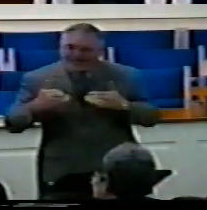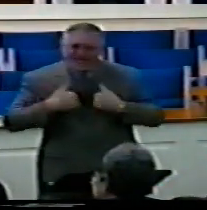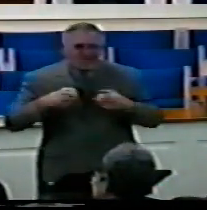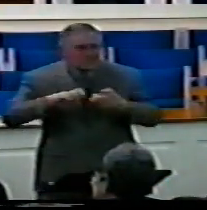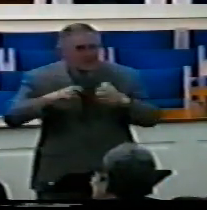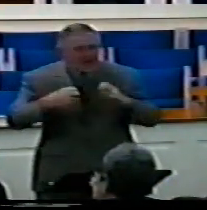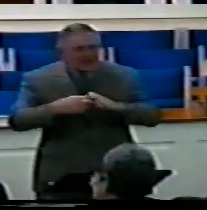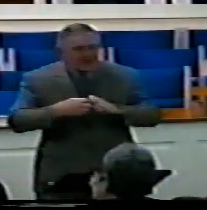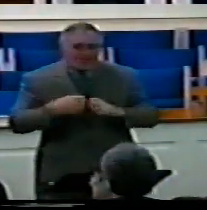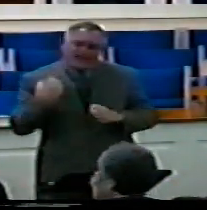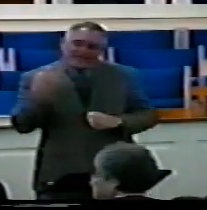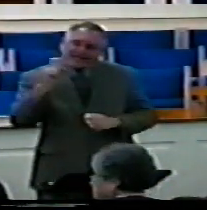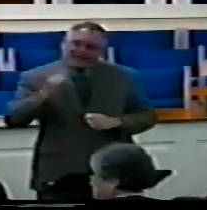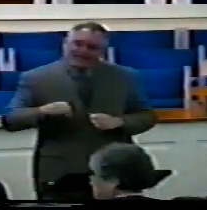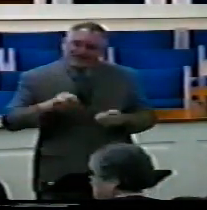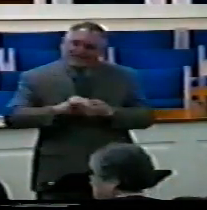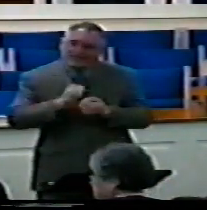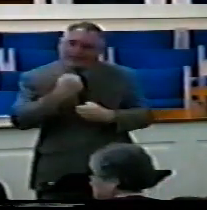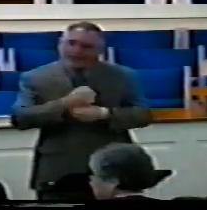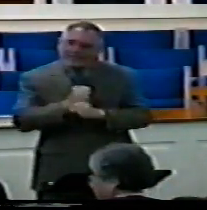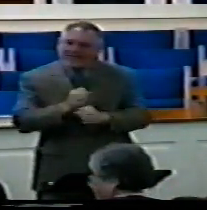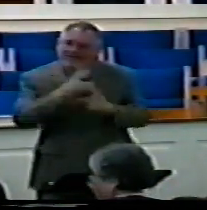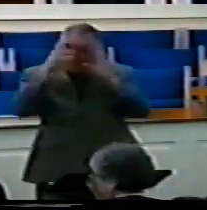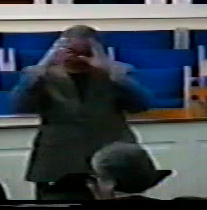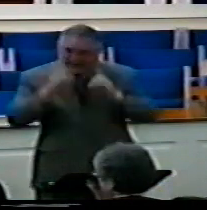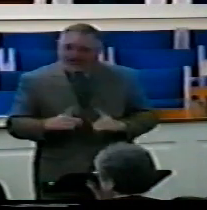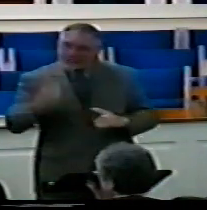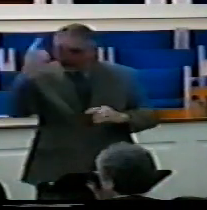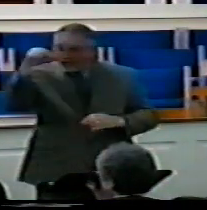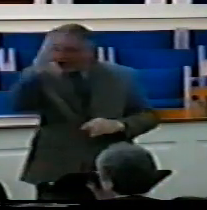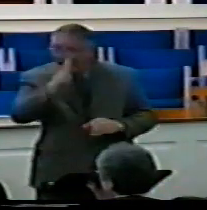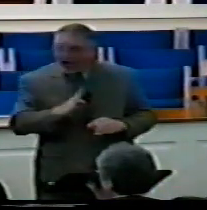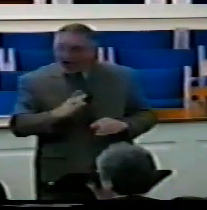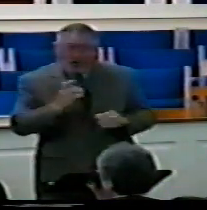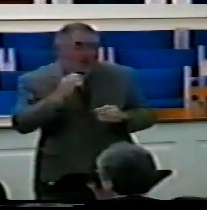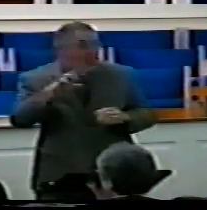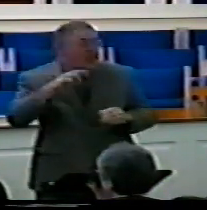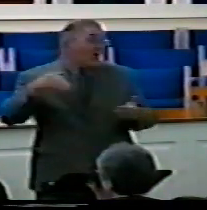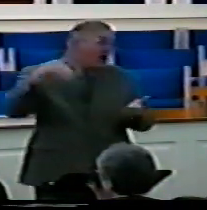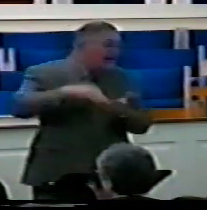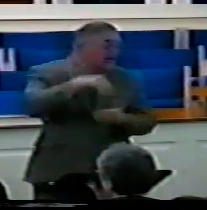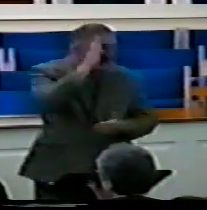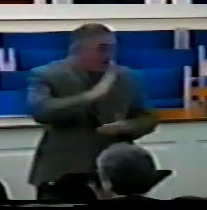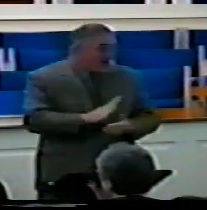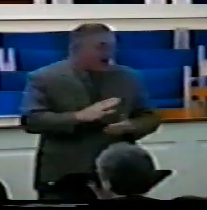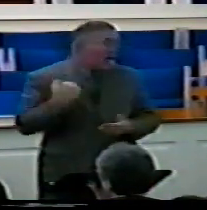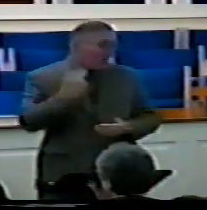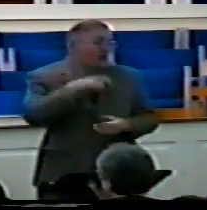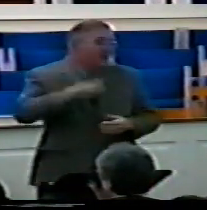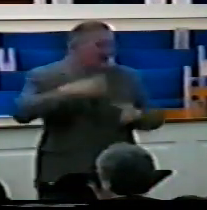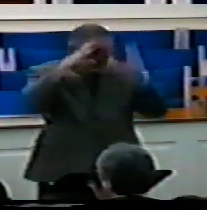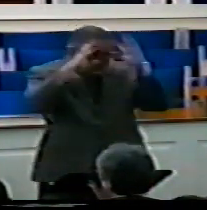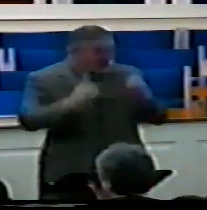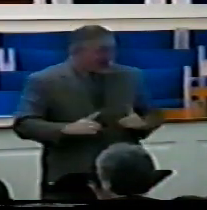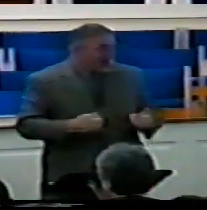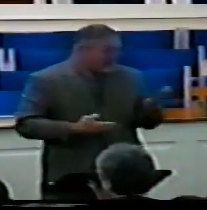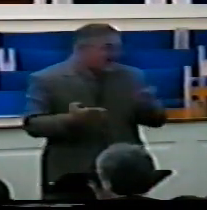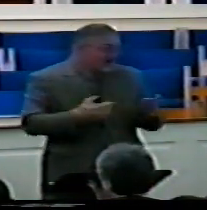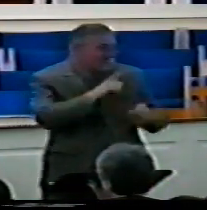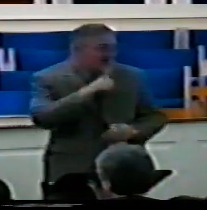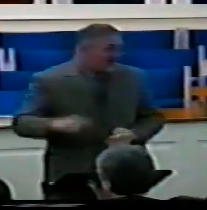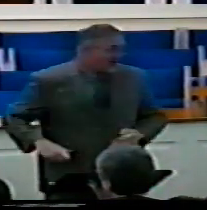decision for God or against God. Folks, we need to make a decision that we are going to stand for God. Like David's mighty